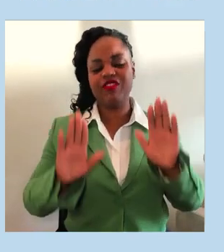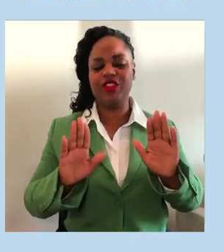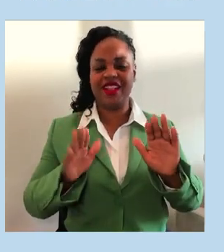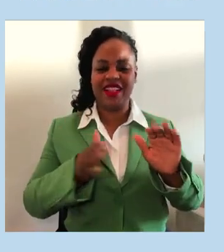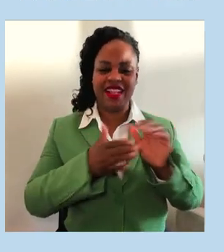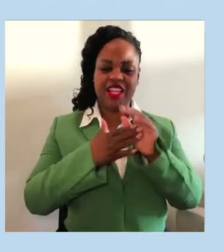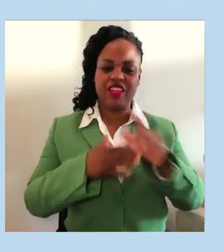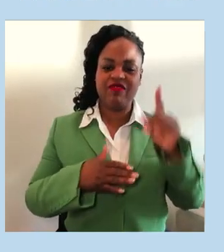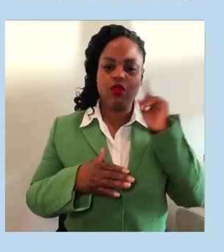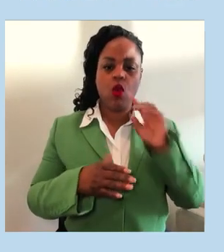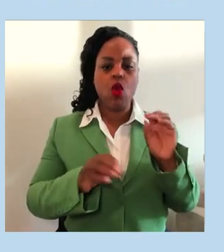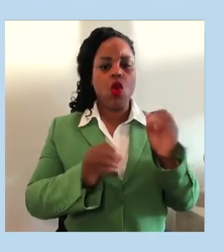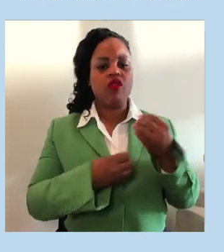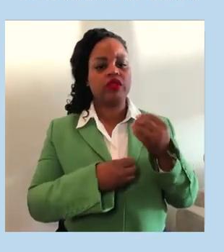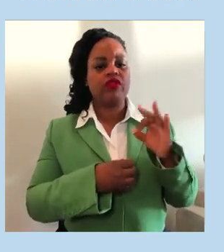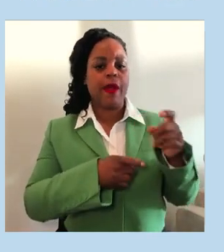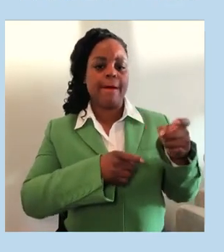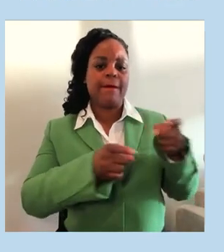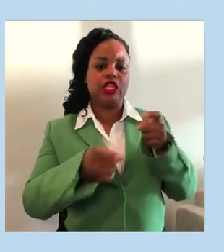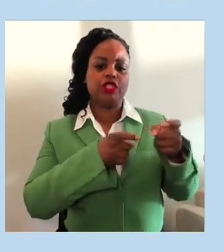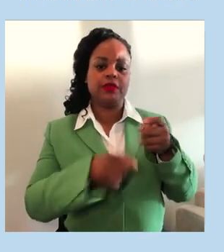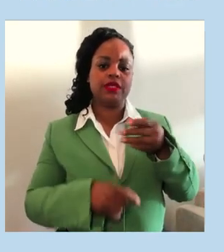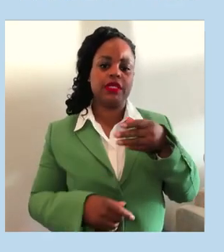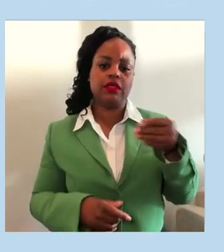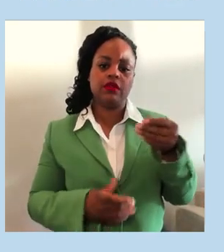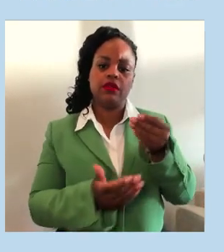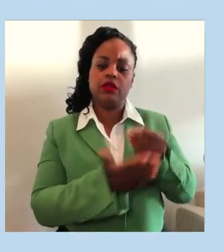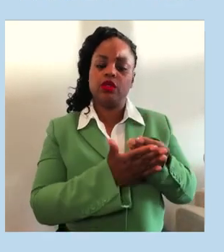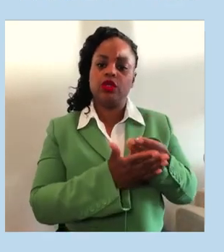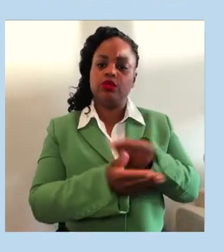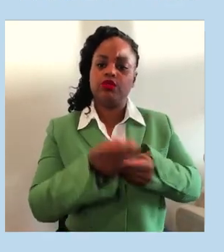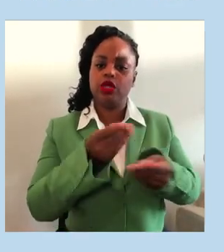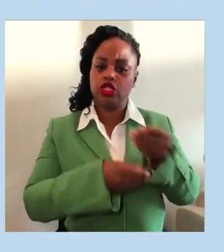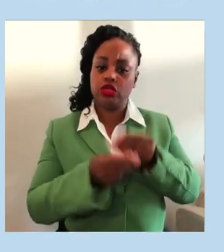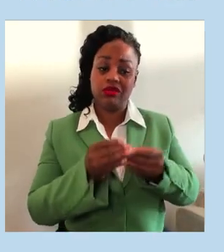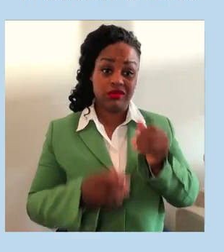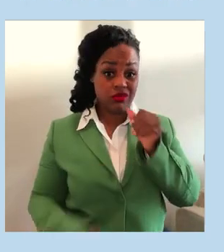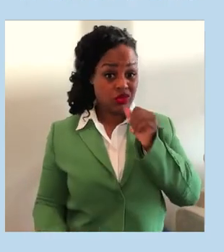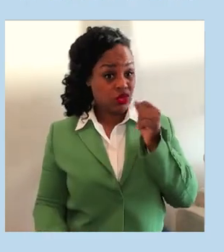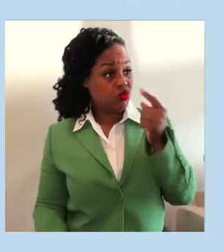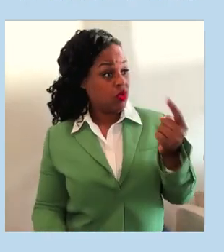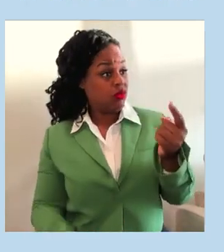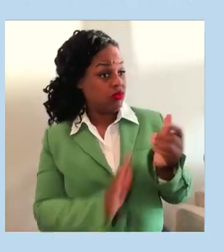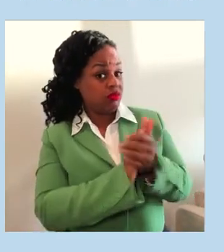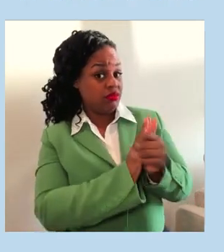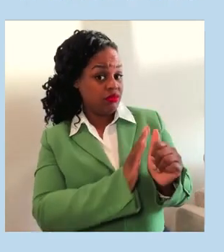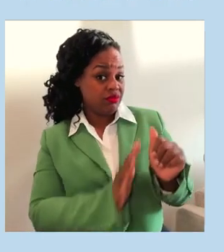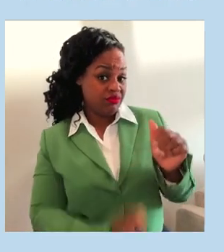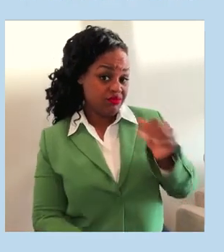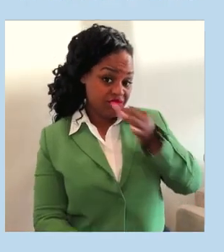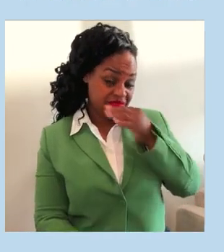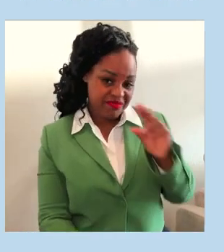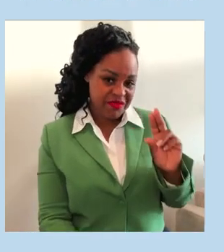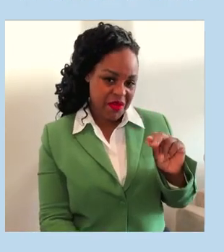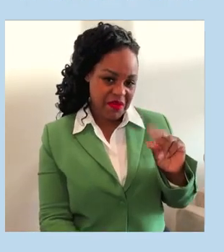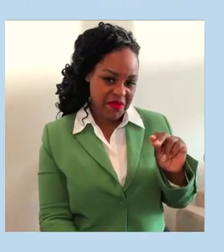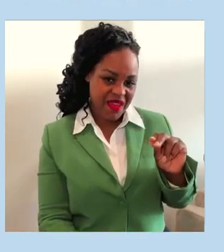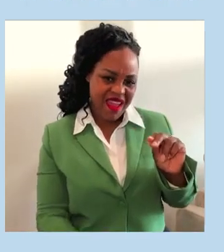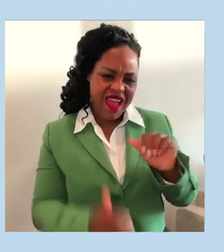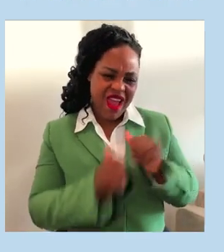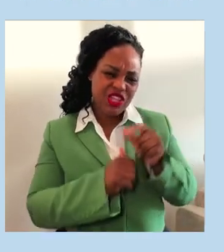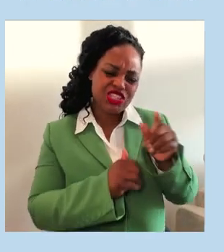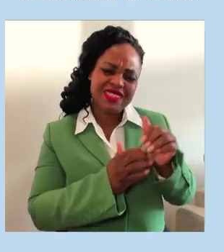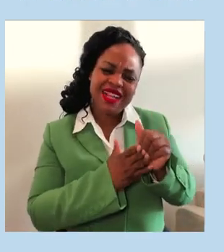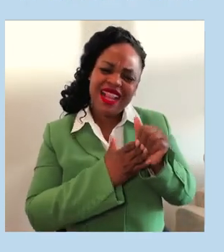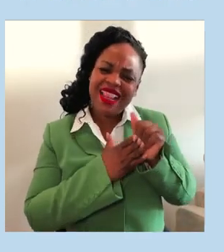budget maestro, but imbues that budget and her approach to leading OMB with those values that